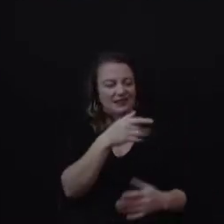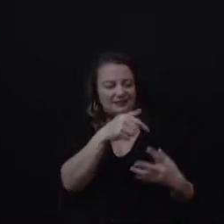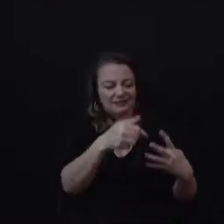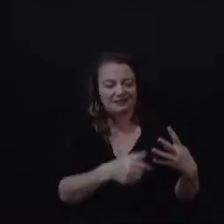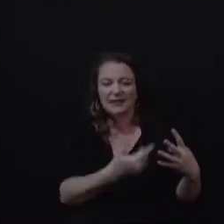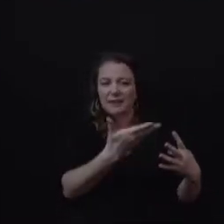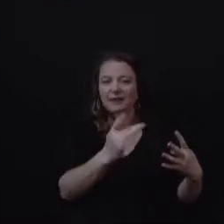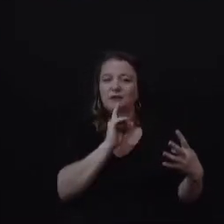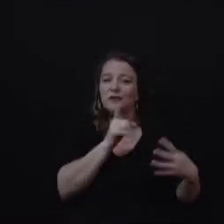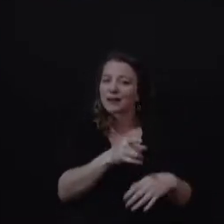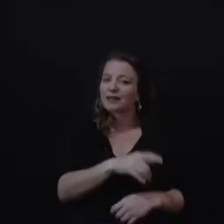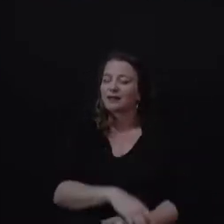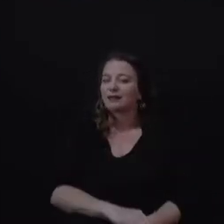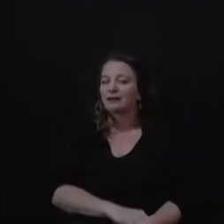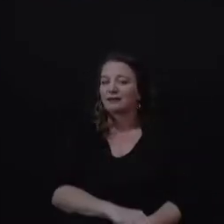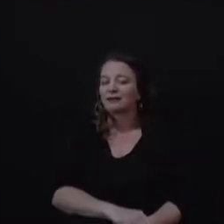real.